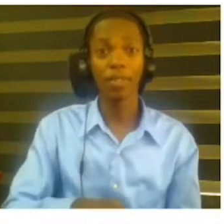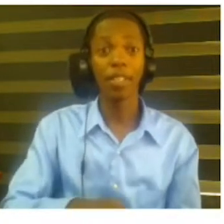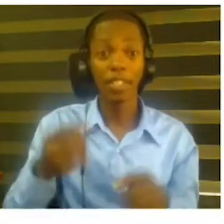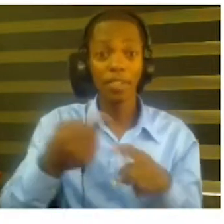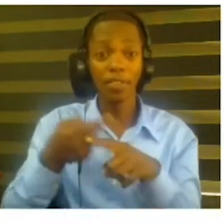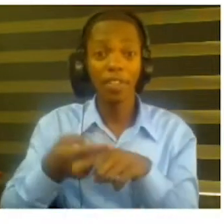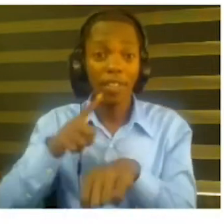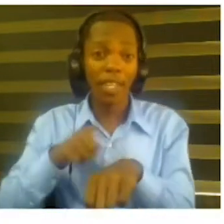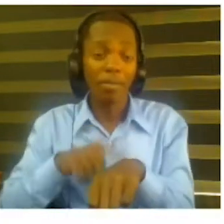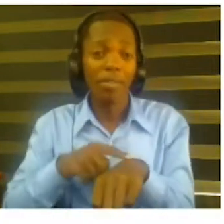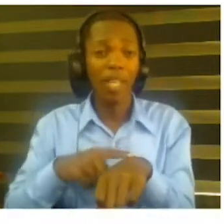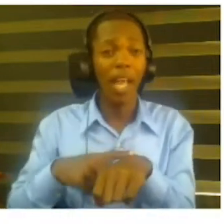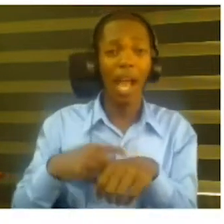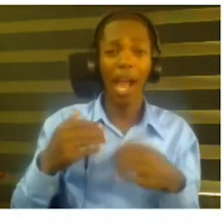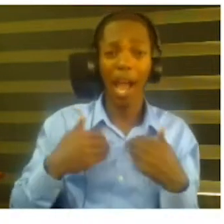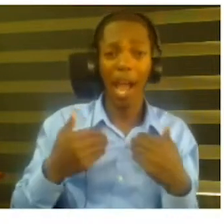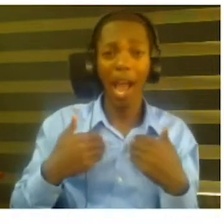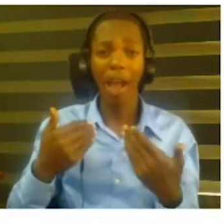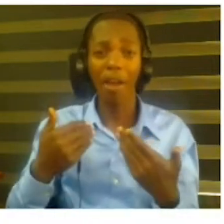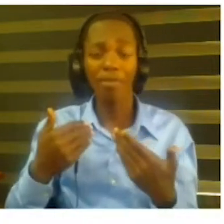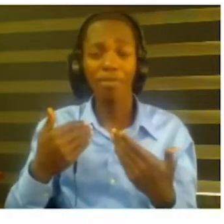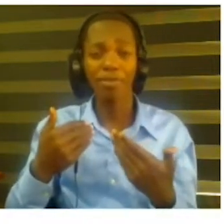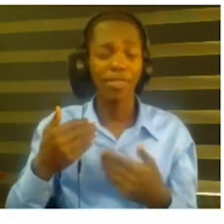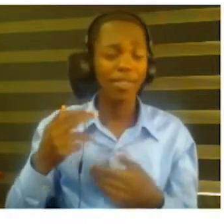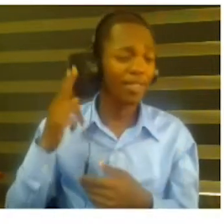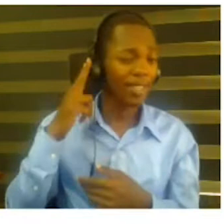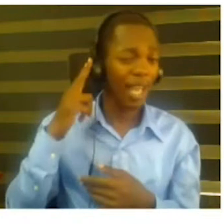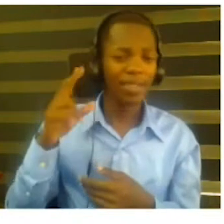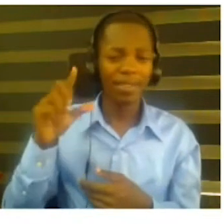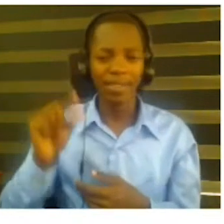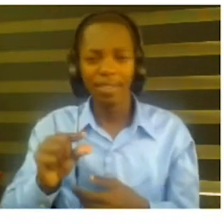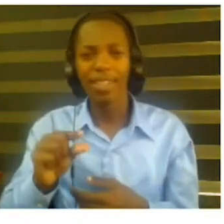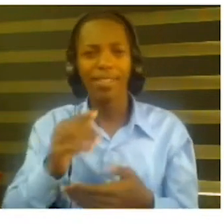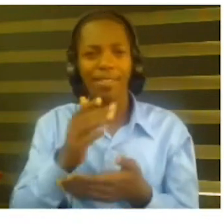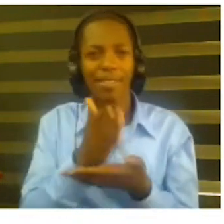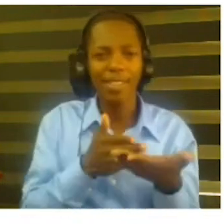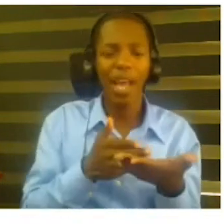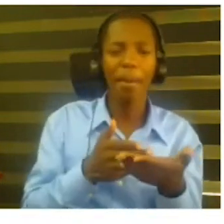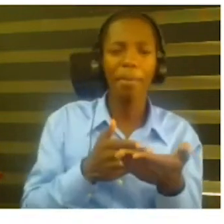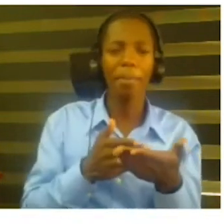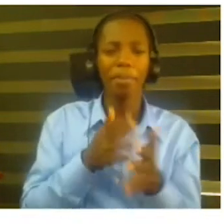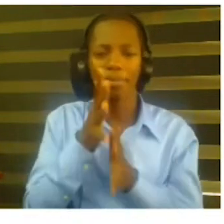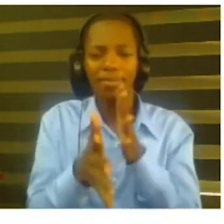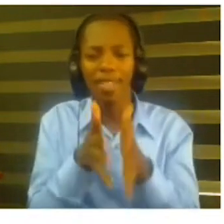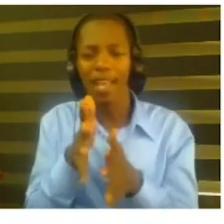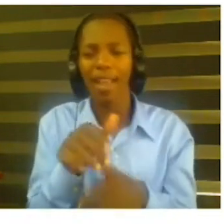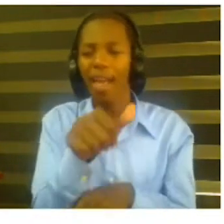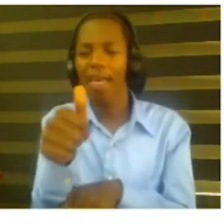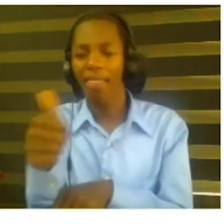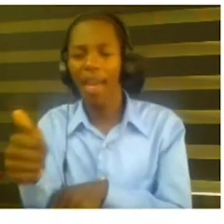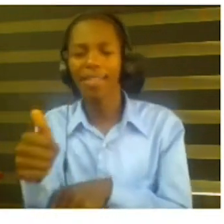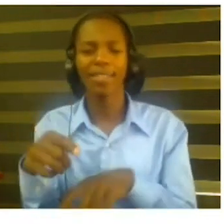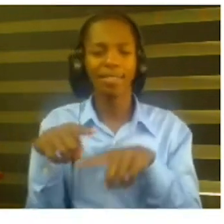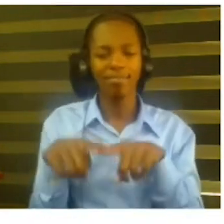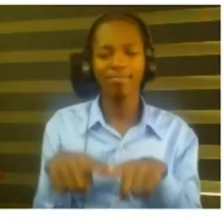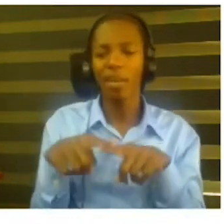people sign, some rely on text and computers, some use voice. So it's important to remember